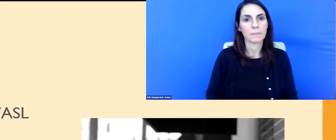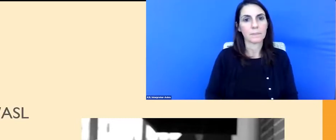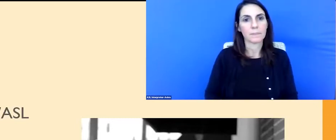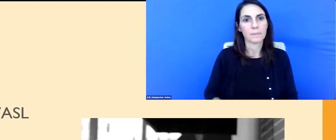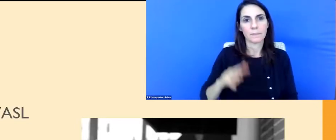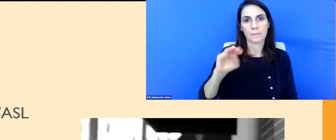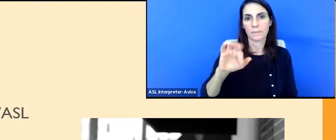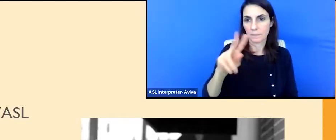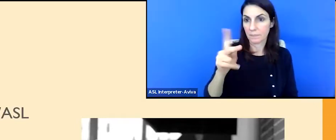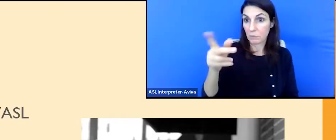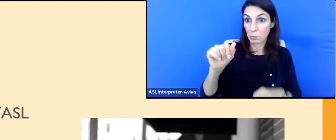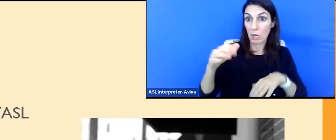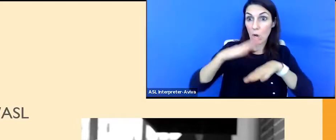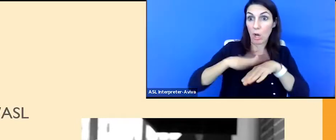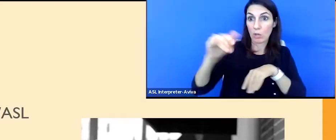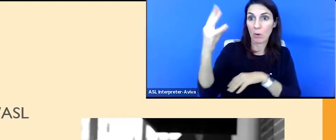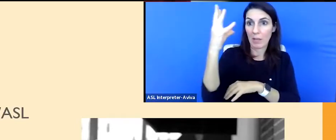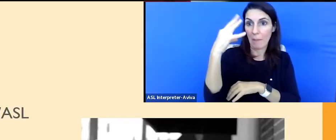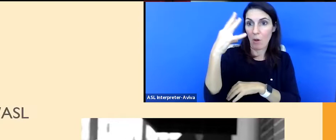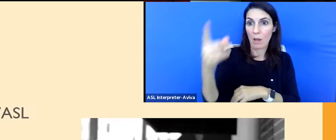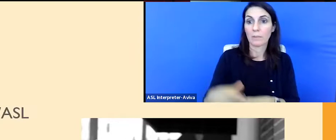Mark, you can turn on your camera